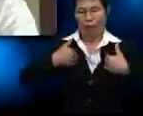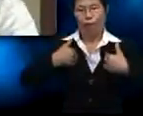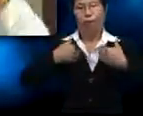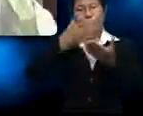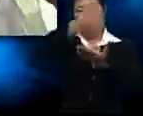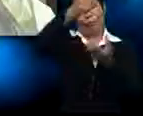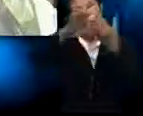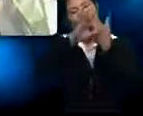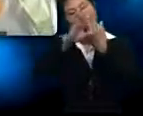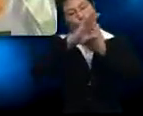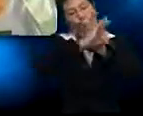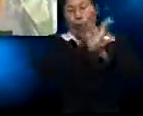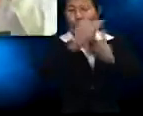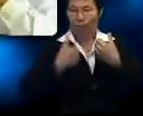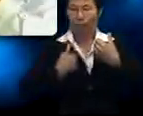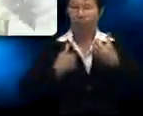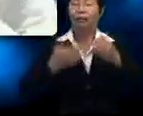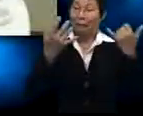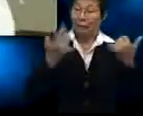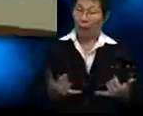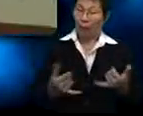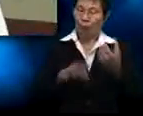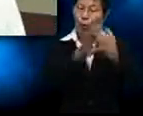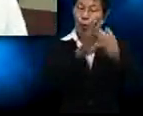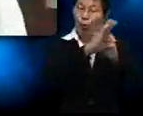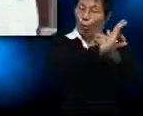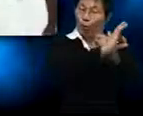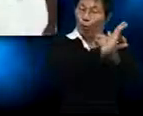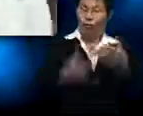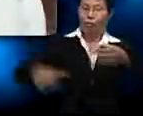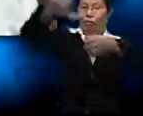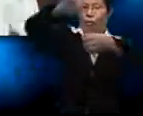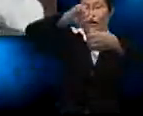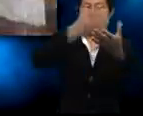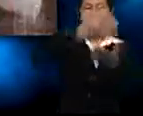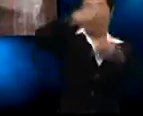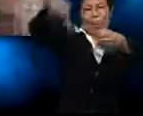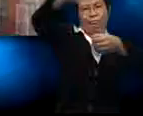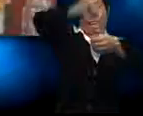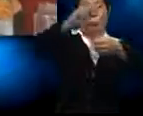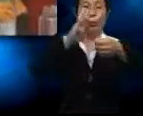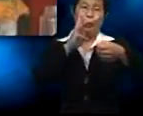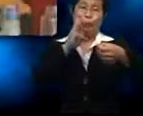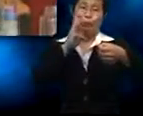some holes in it. So now I want you to fill up the water.